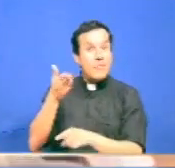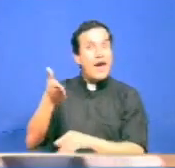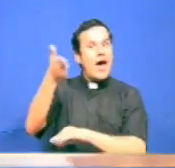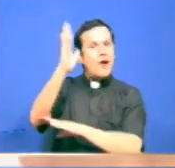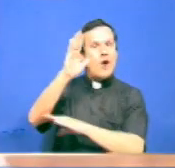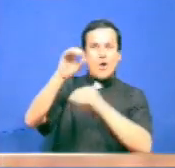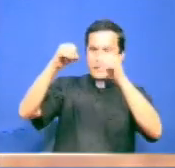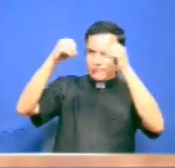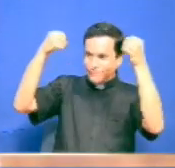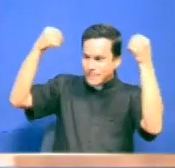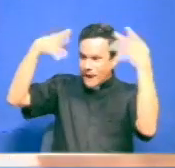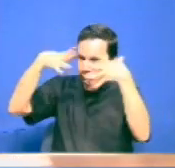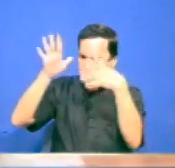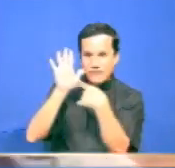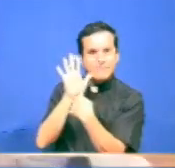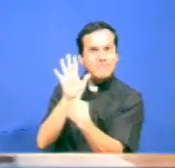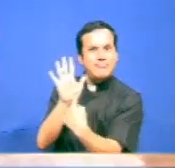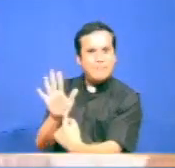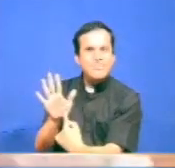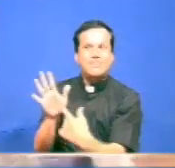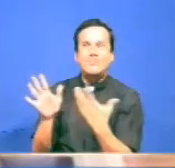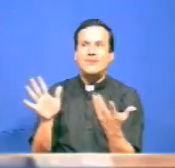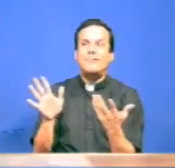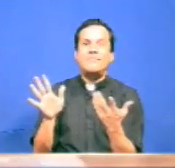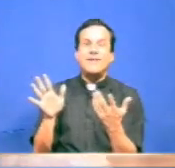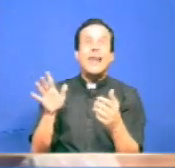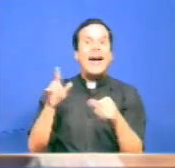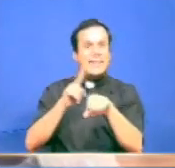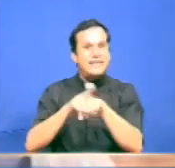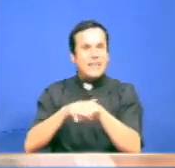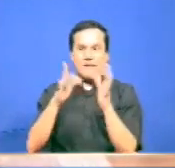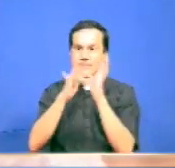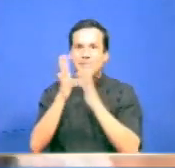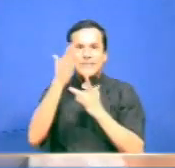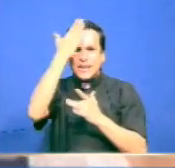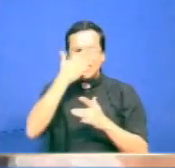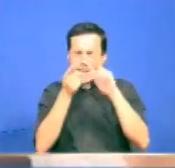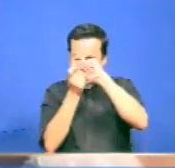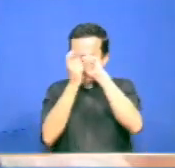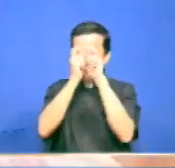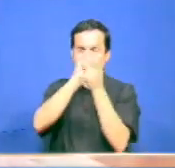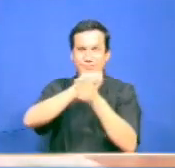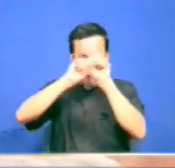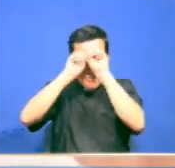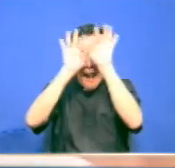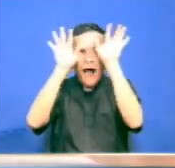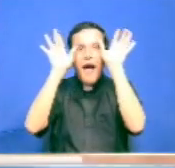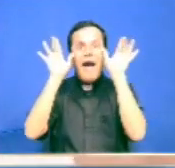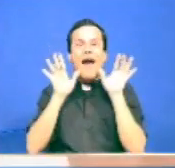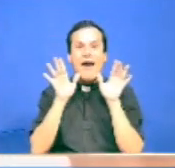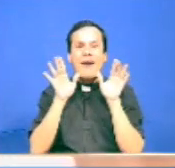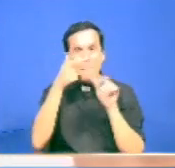them, when he became and his face was shining. Let's pray so the world can shine despite the